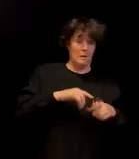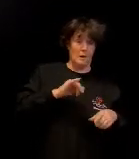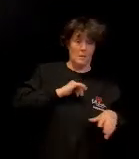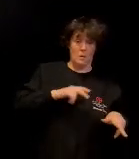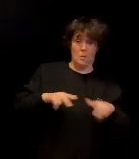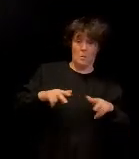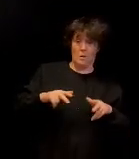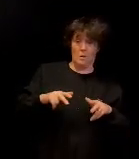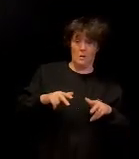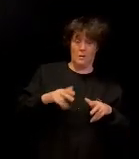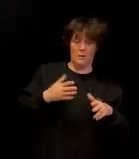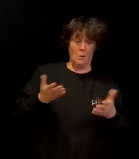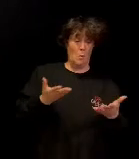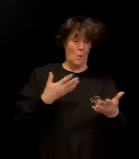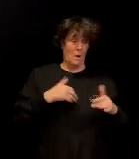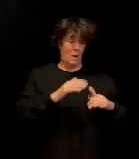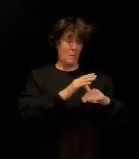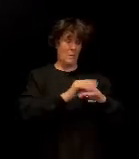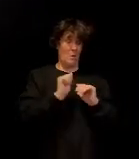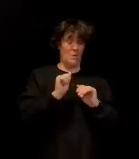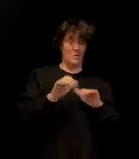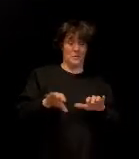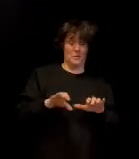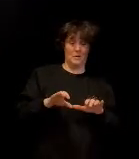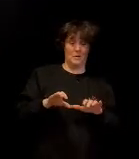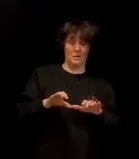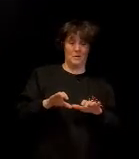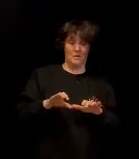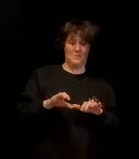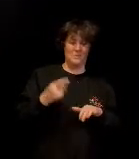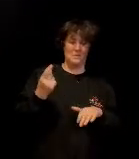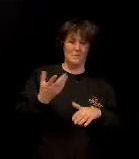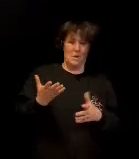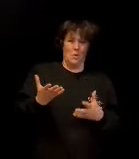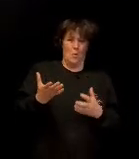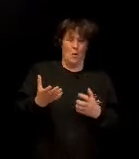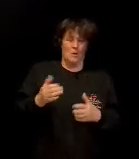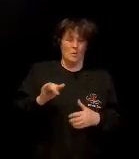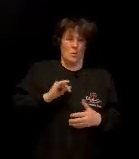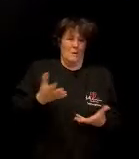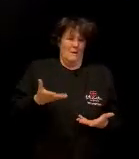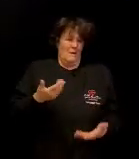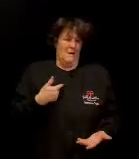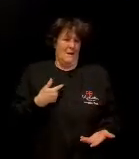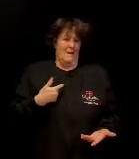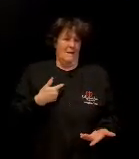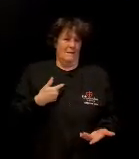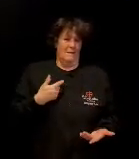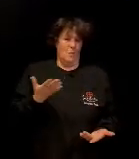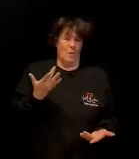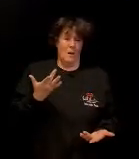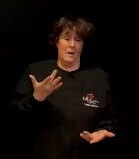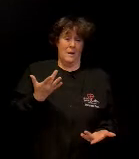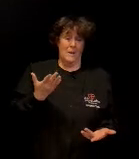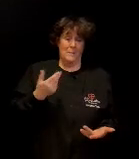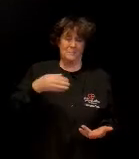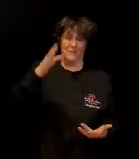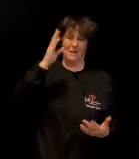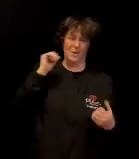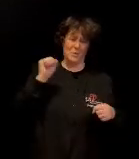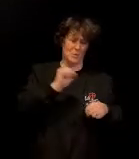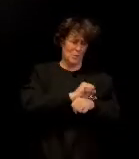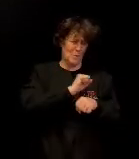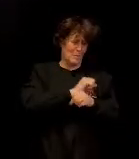am contagious. Somebody wants what I have because of what God is doing inside of my heart. I